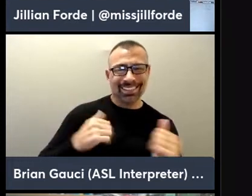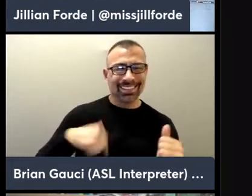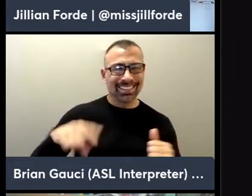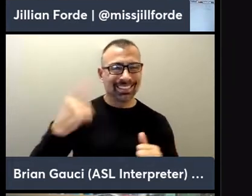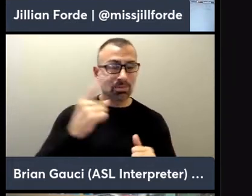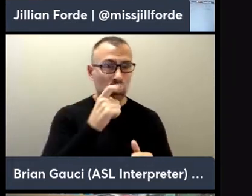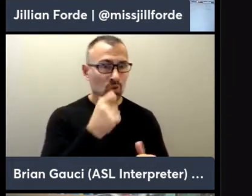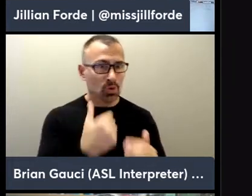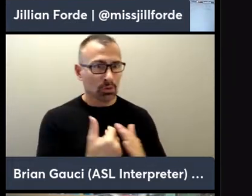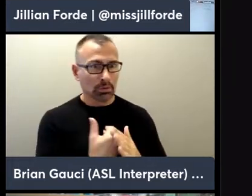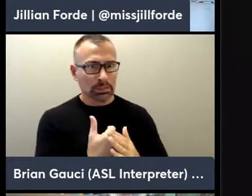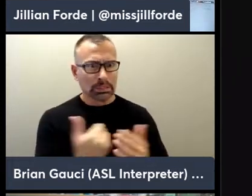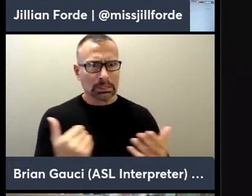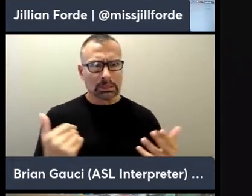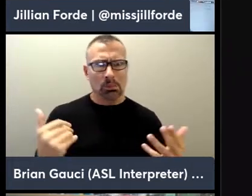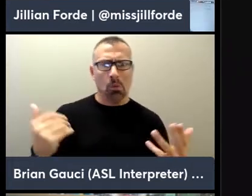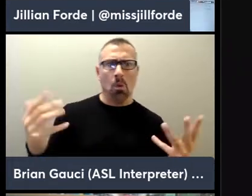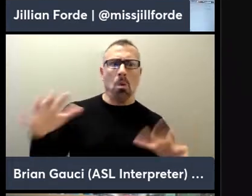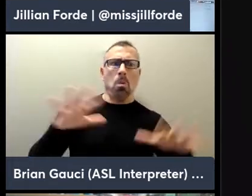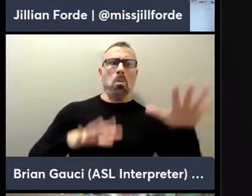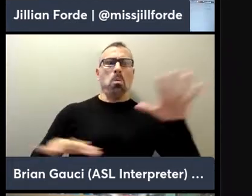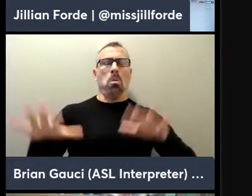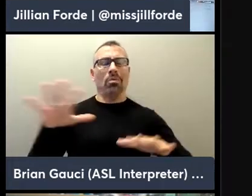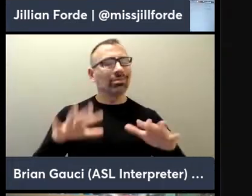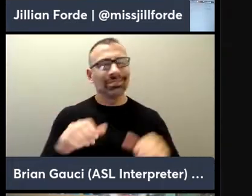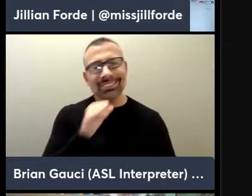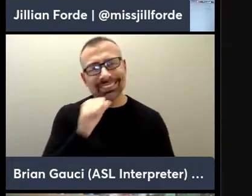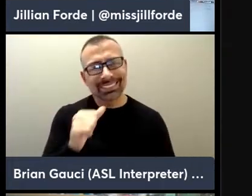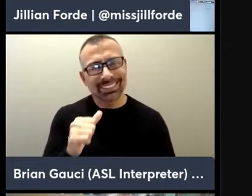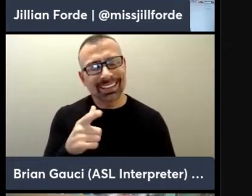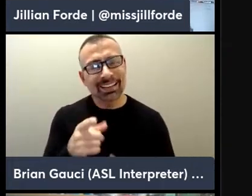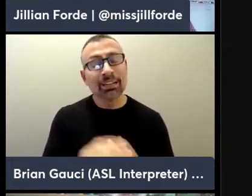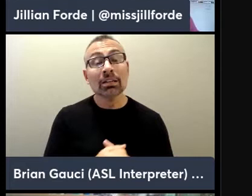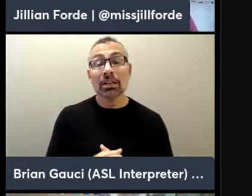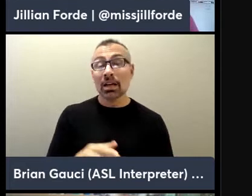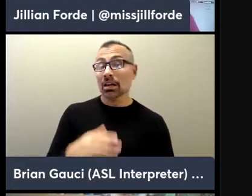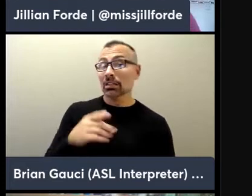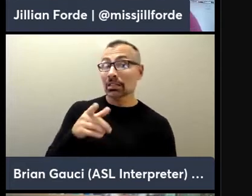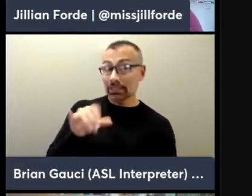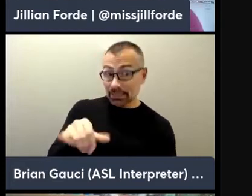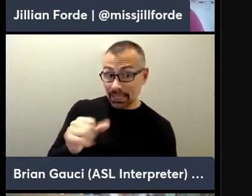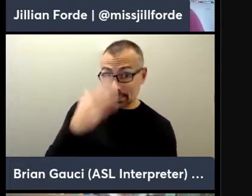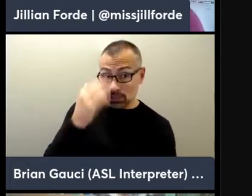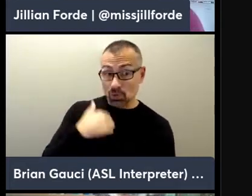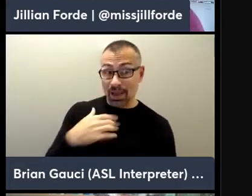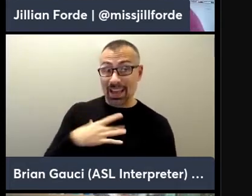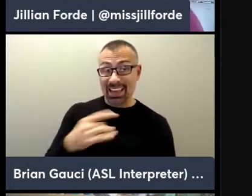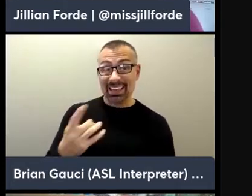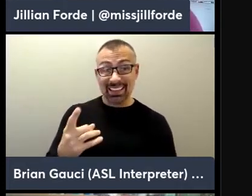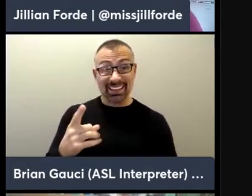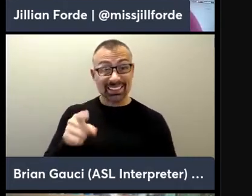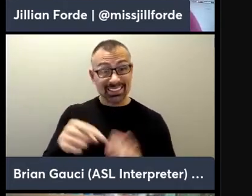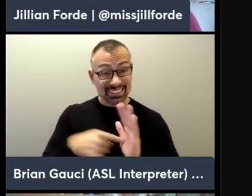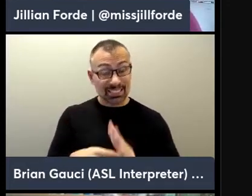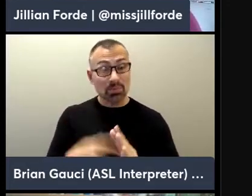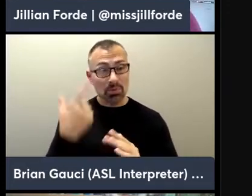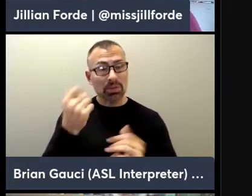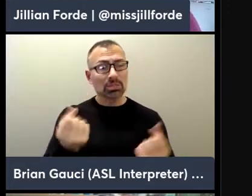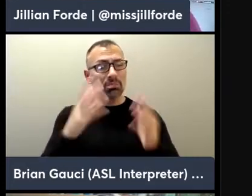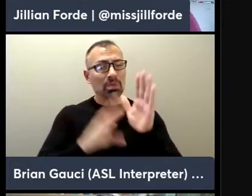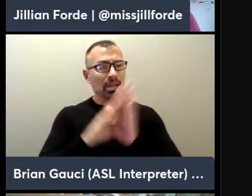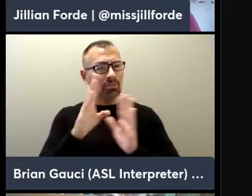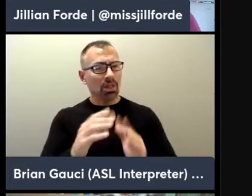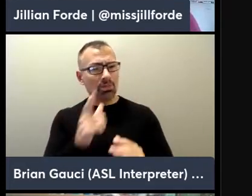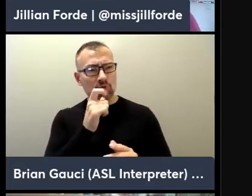and thinks that it's a very new way of being able to build. And that's the reason I like this example, because a lot of developers I work with, when they go through this, they realize, oh, wait, it's not that much